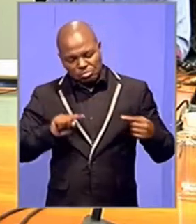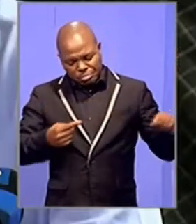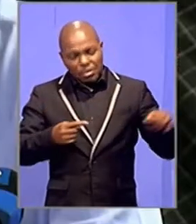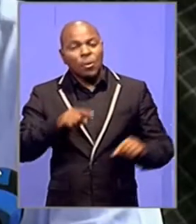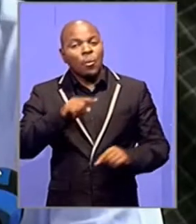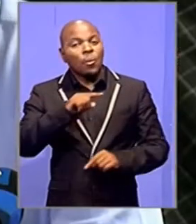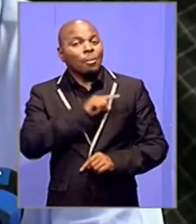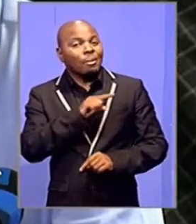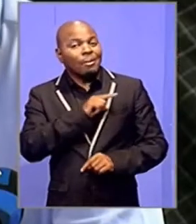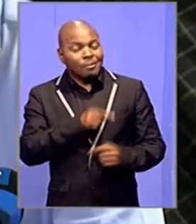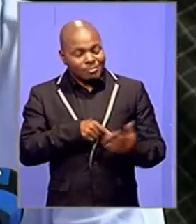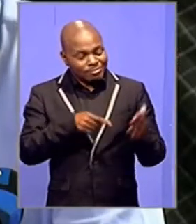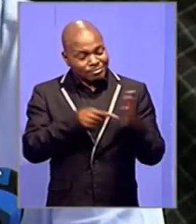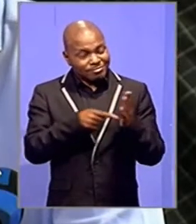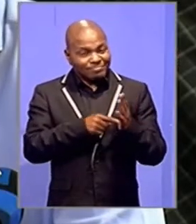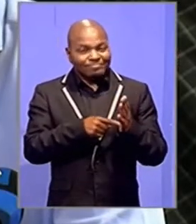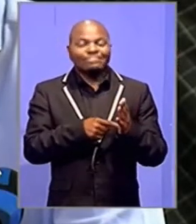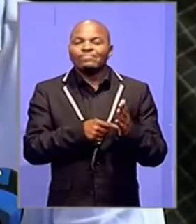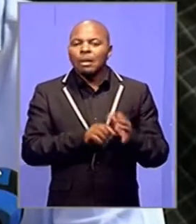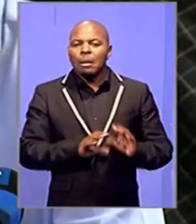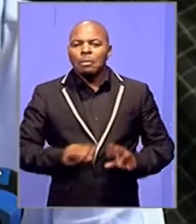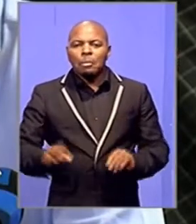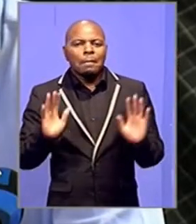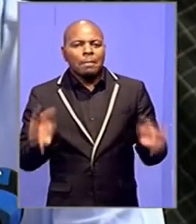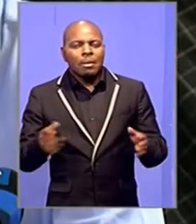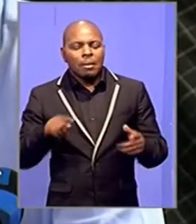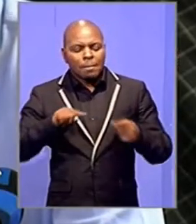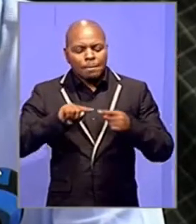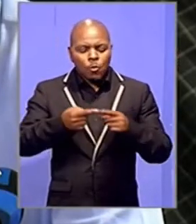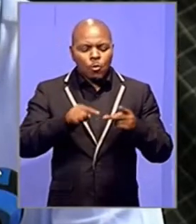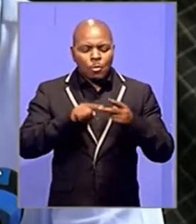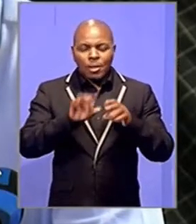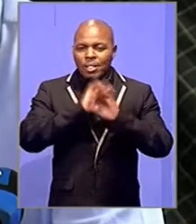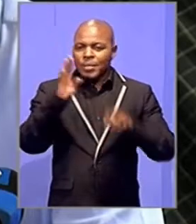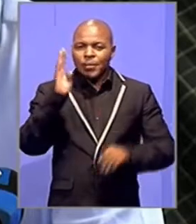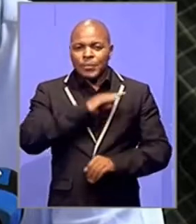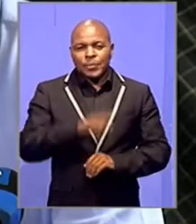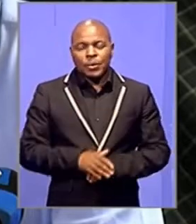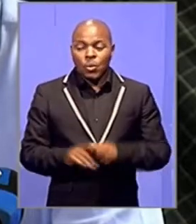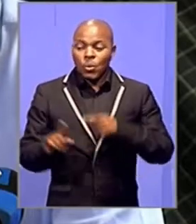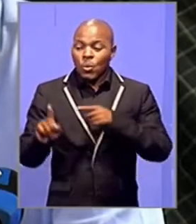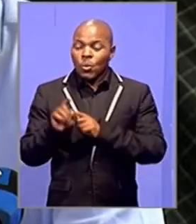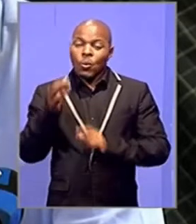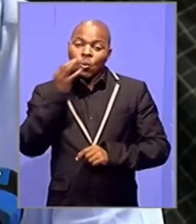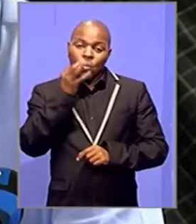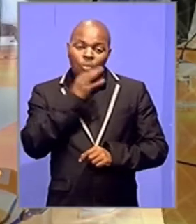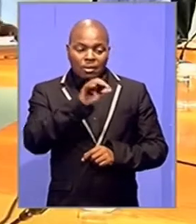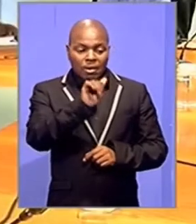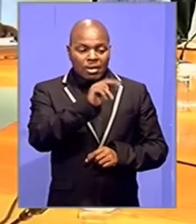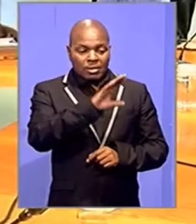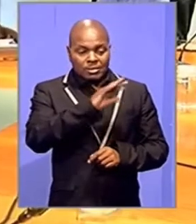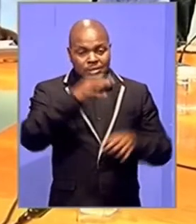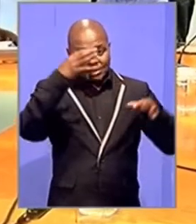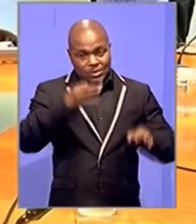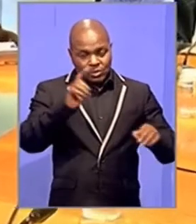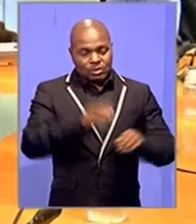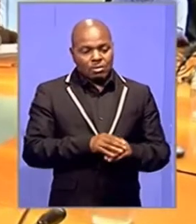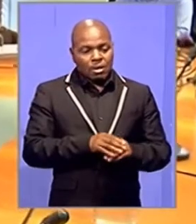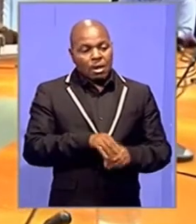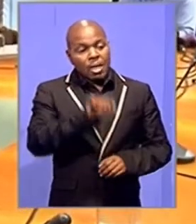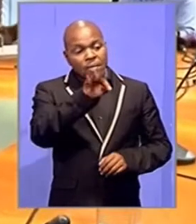re e ne e itshitlehile ka menyenyetsi e seng dintlha tsa nnete. O re ho ya ka qeto ya ANC ya ho behella ka